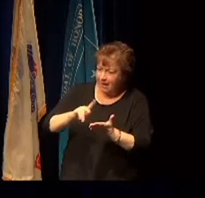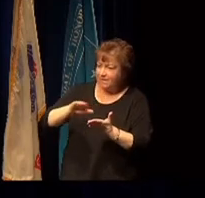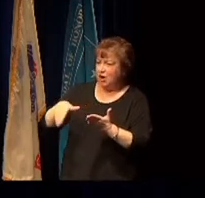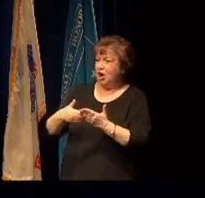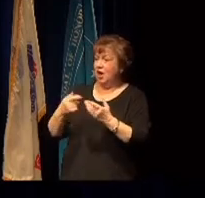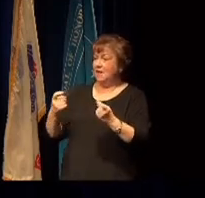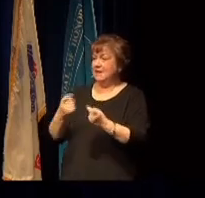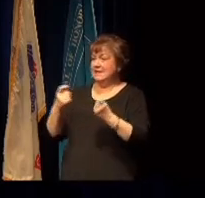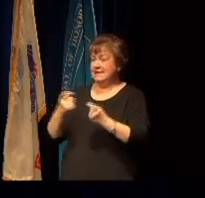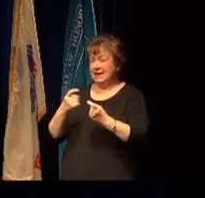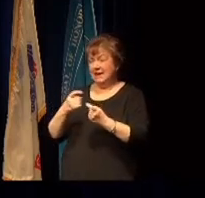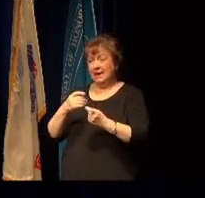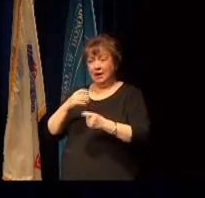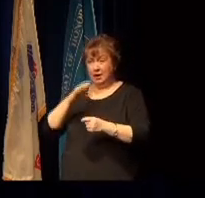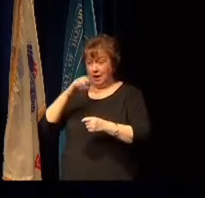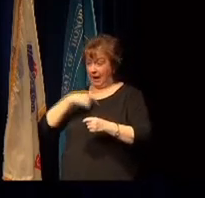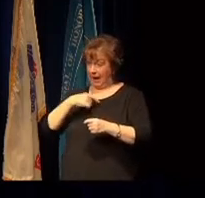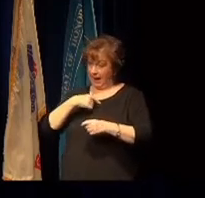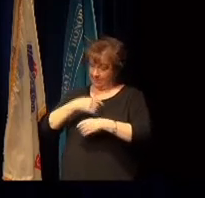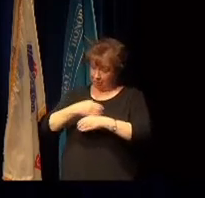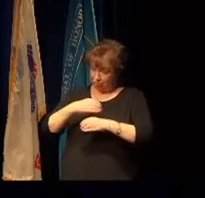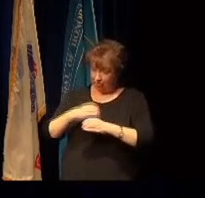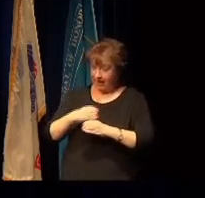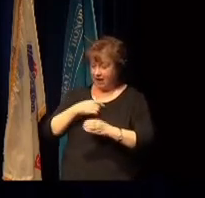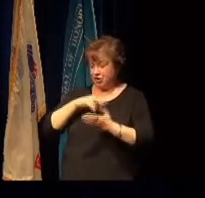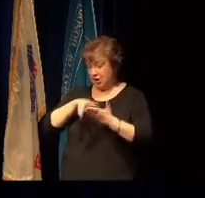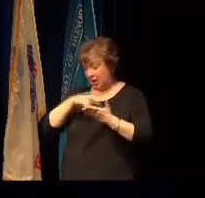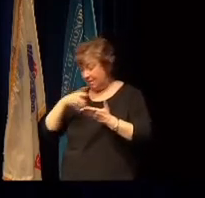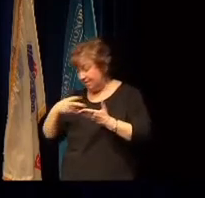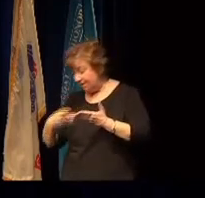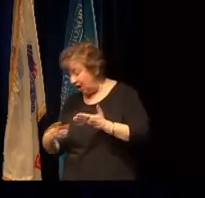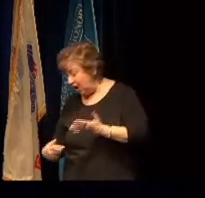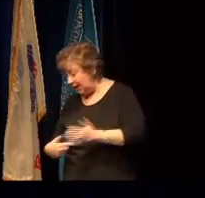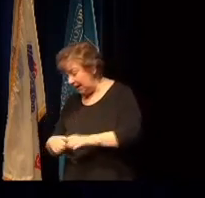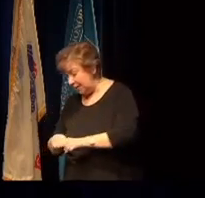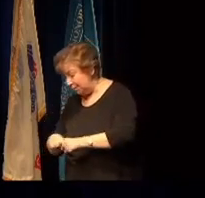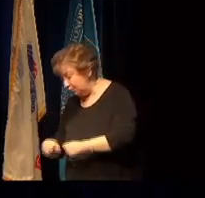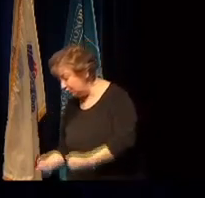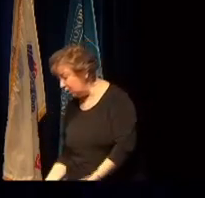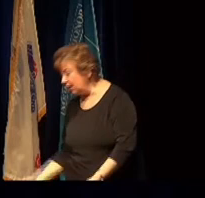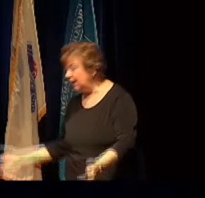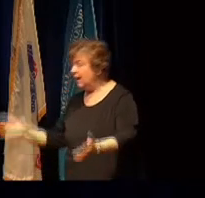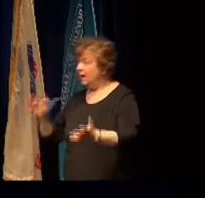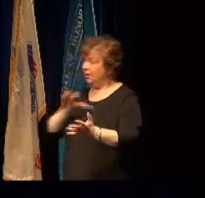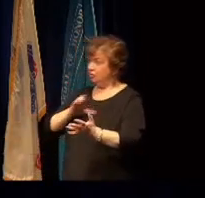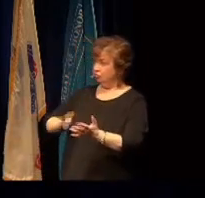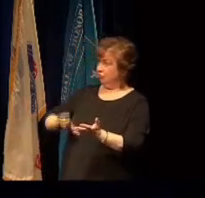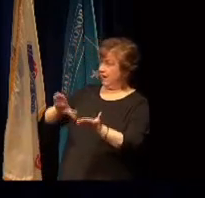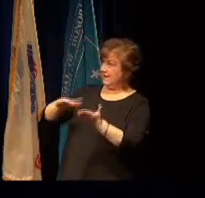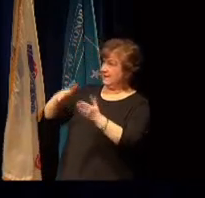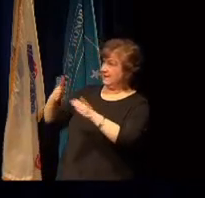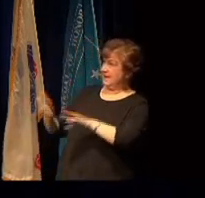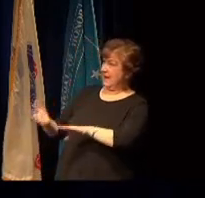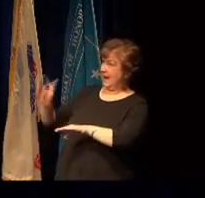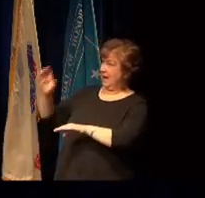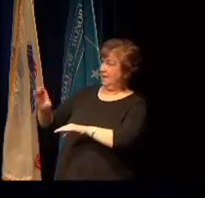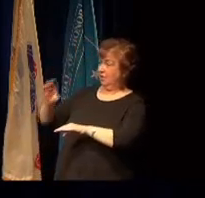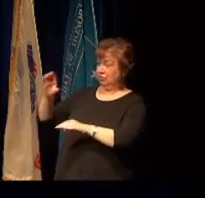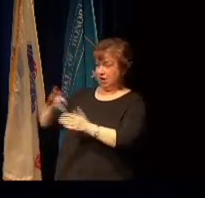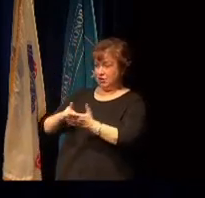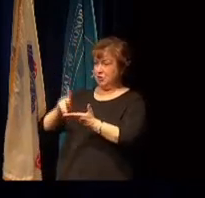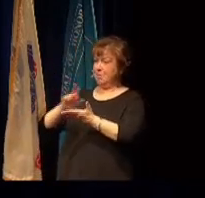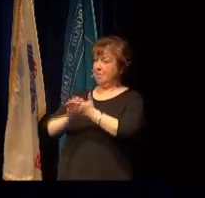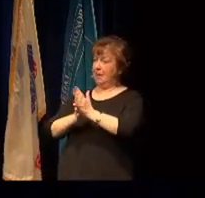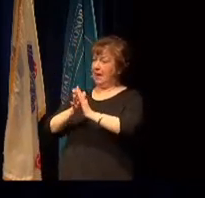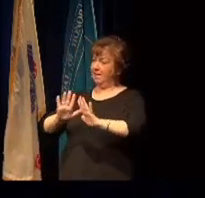his creation. I am fallen. I am broken. And Christ died on the cross to redeem me, to pay for my sin. We